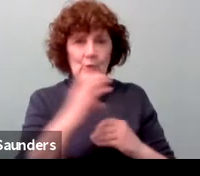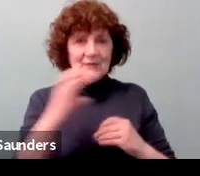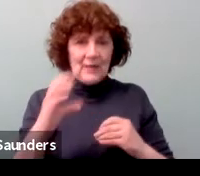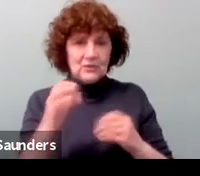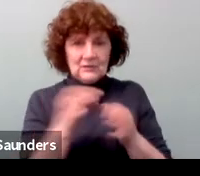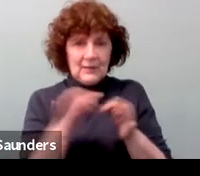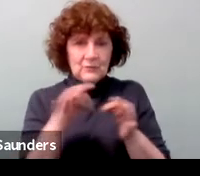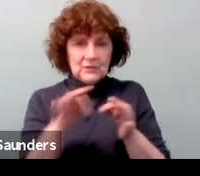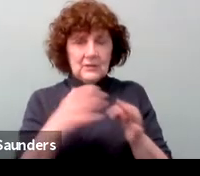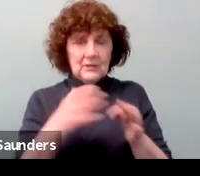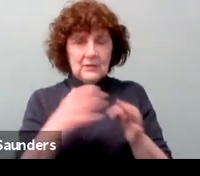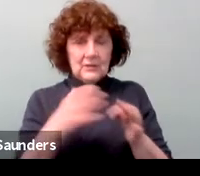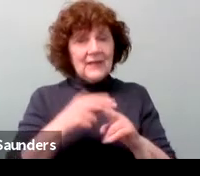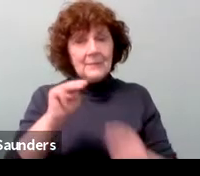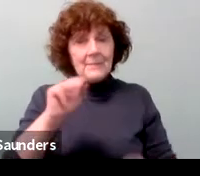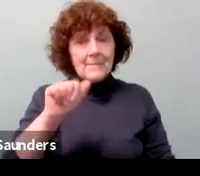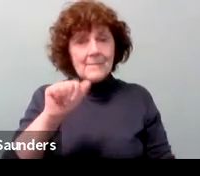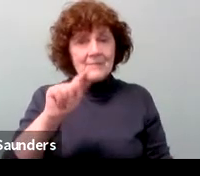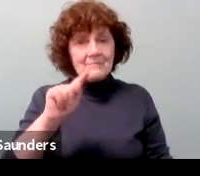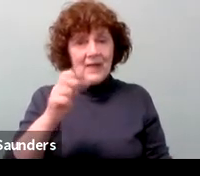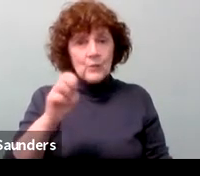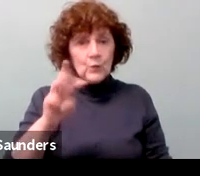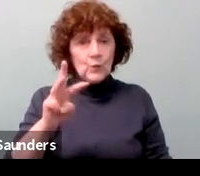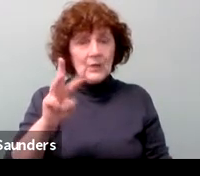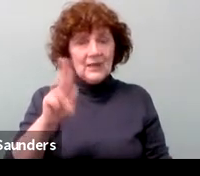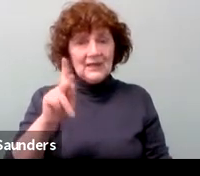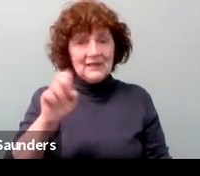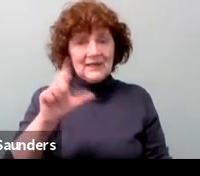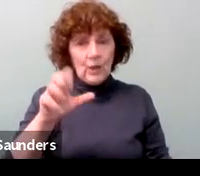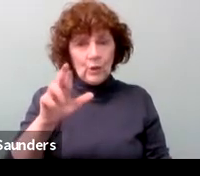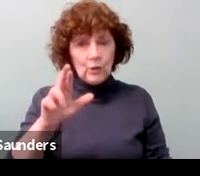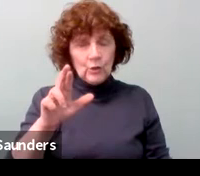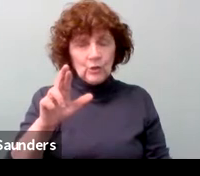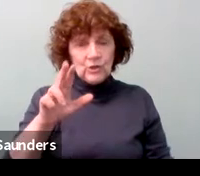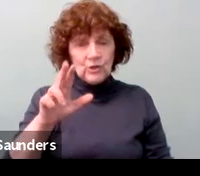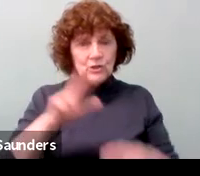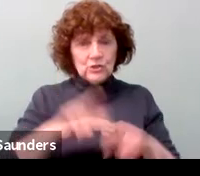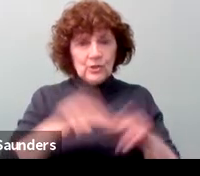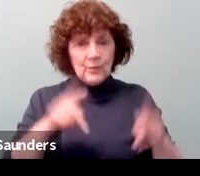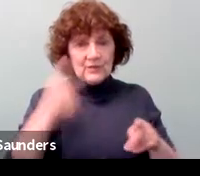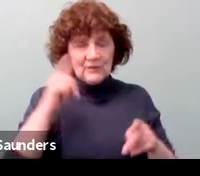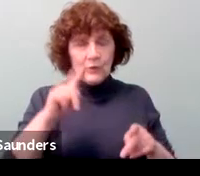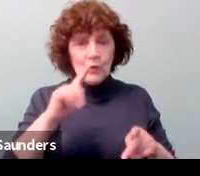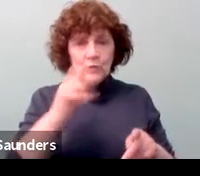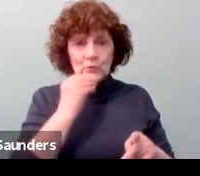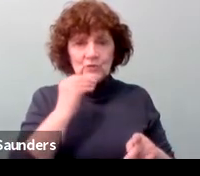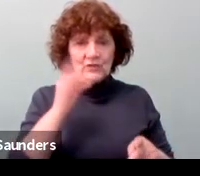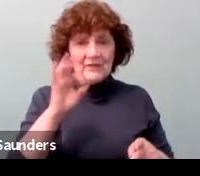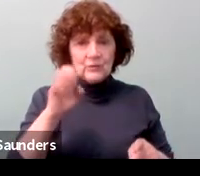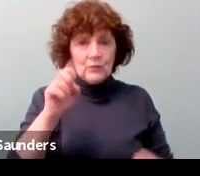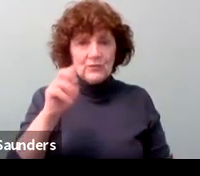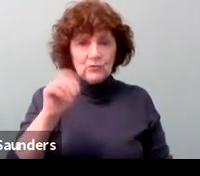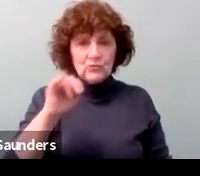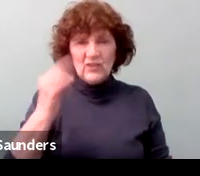I'm Matthew Keller, Chair of the Jewish Federation of Greater Pittsburgh's Aging and Human